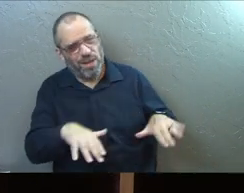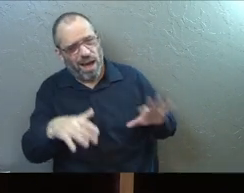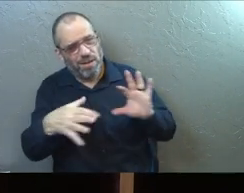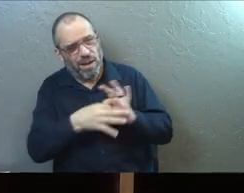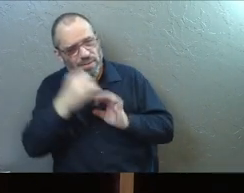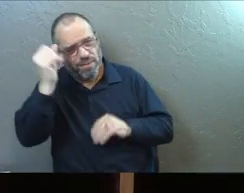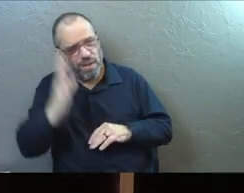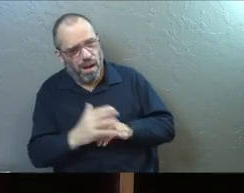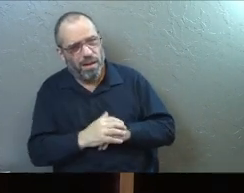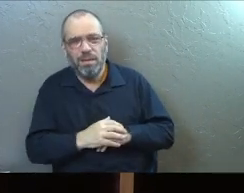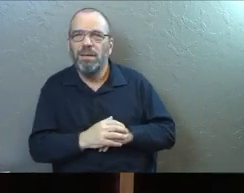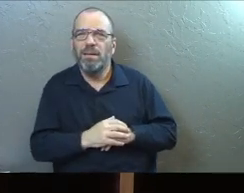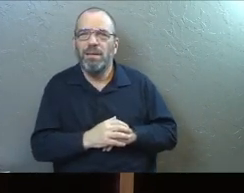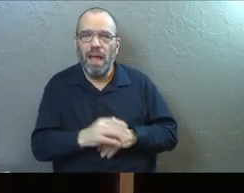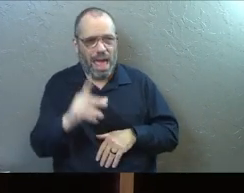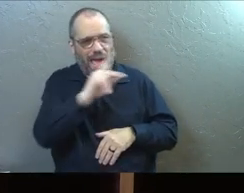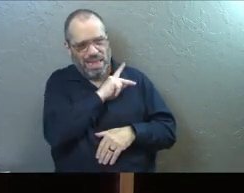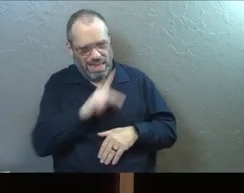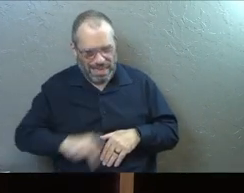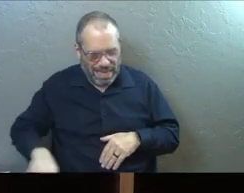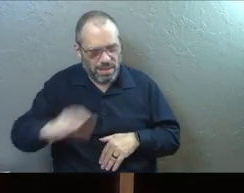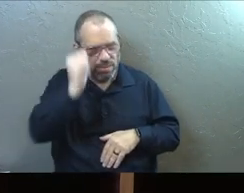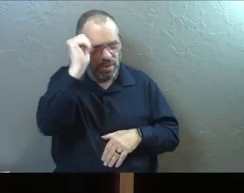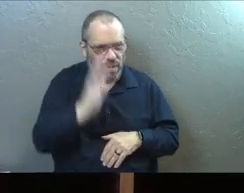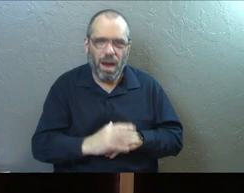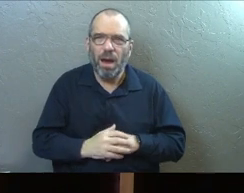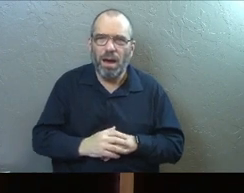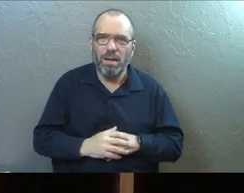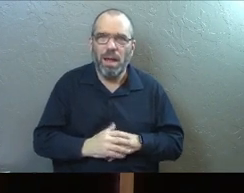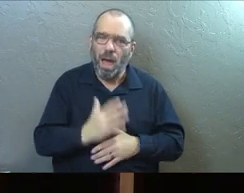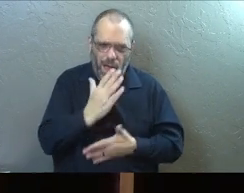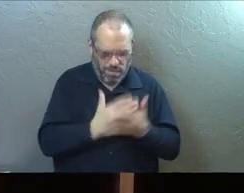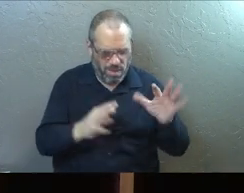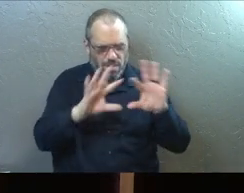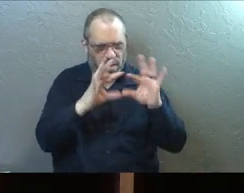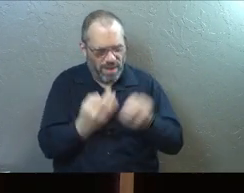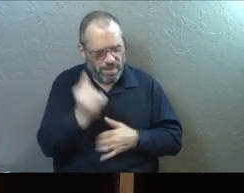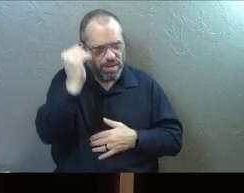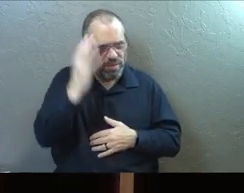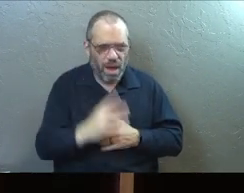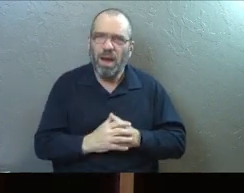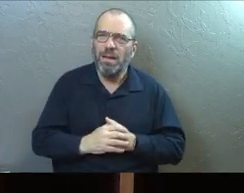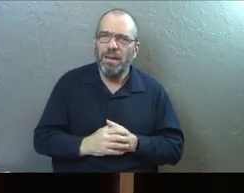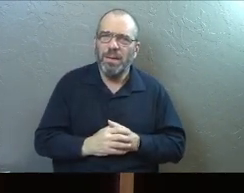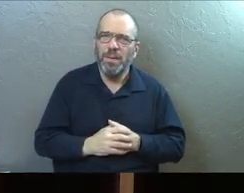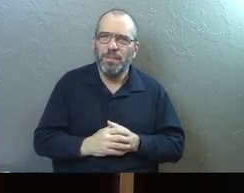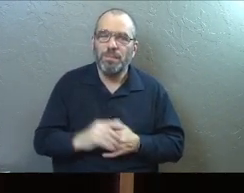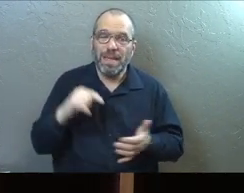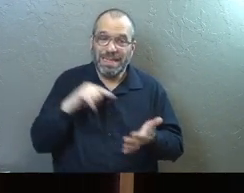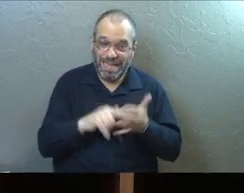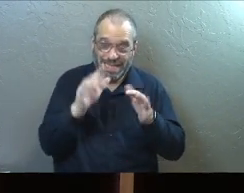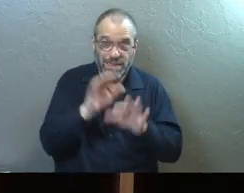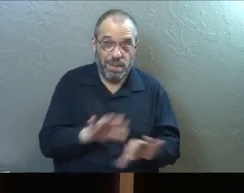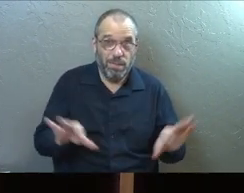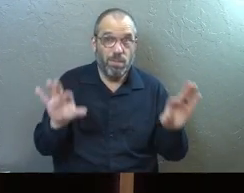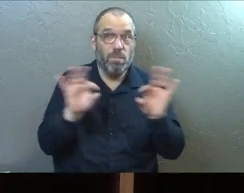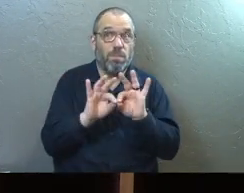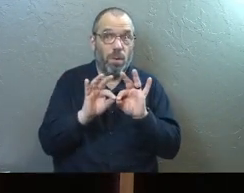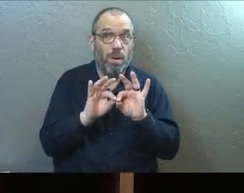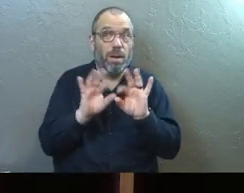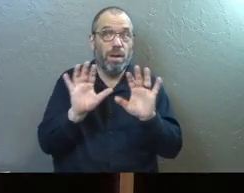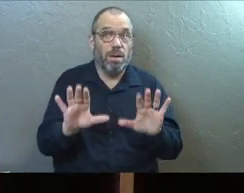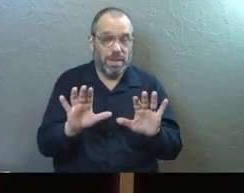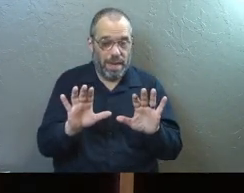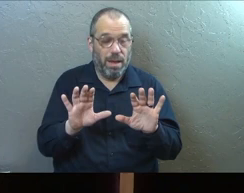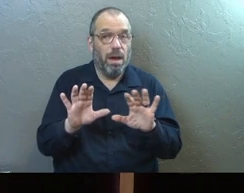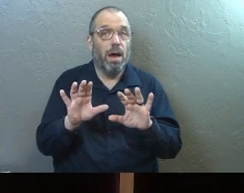God, in the kingdom of God, part of the family of God. This is important. This is important. I'm